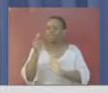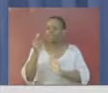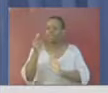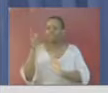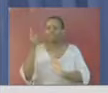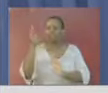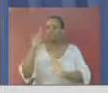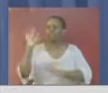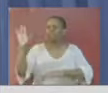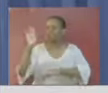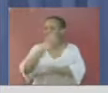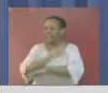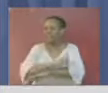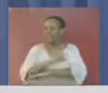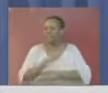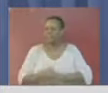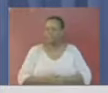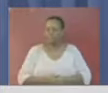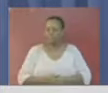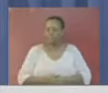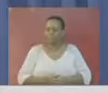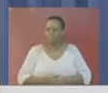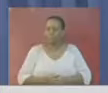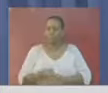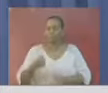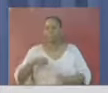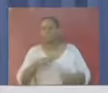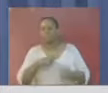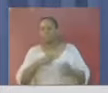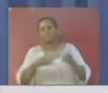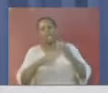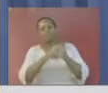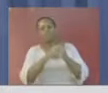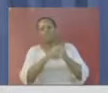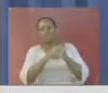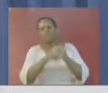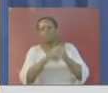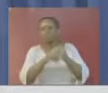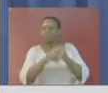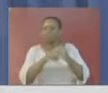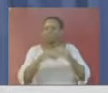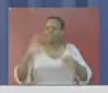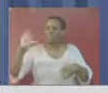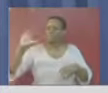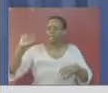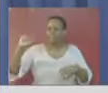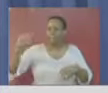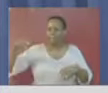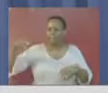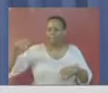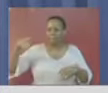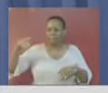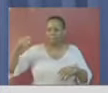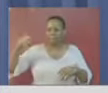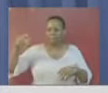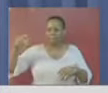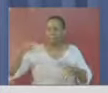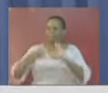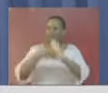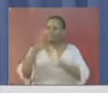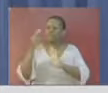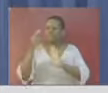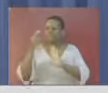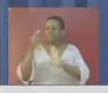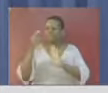quarantine facilities. So we're adding the Cape Park Hotel. That is an addition to the Chancellor Hotel, Regent Star Hotel, and the